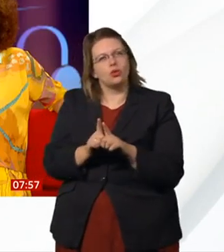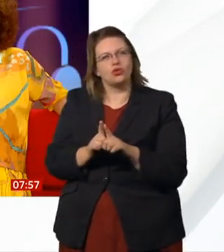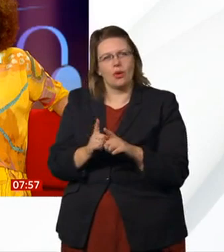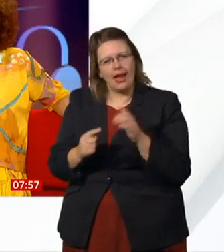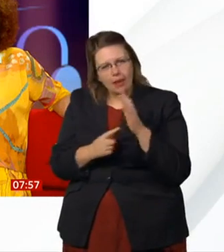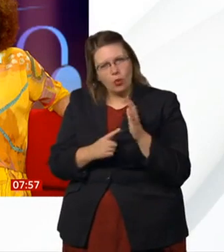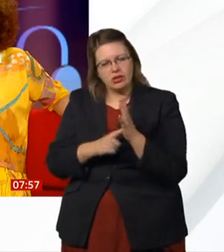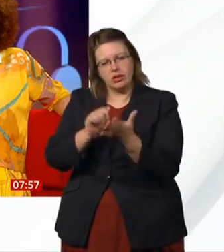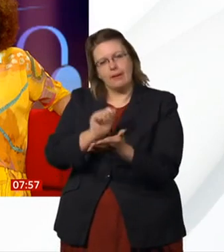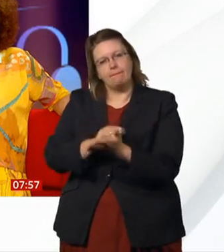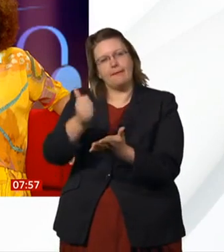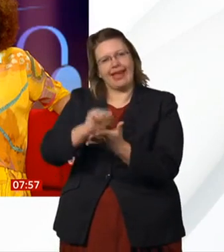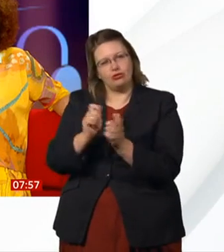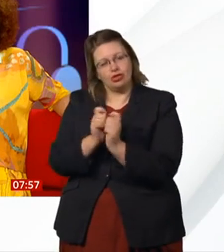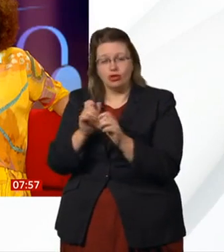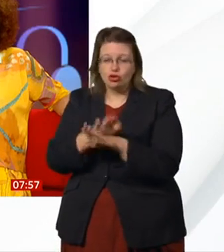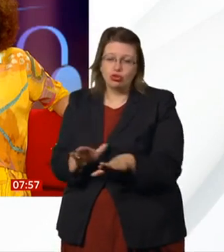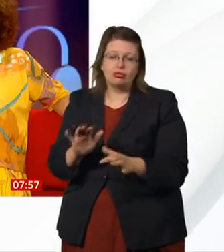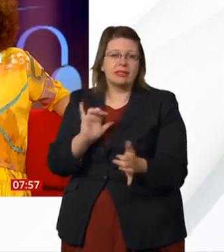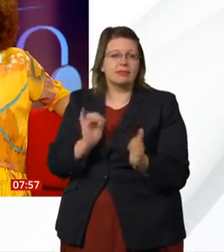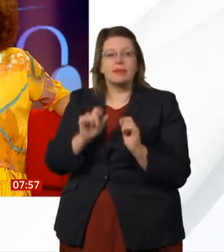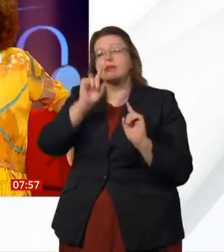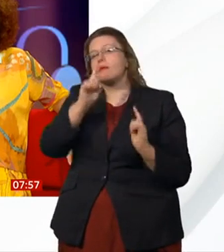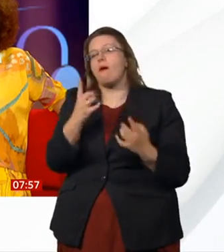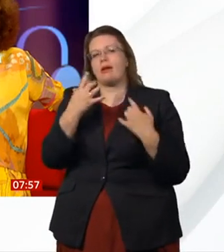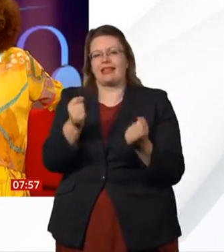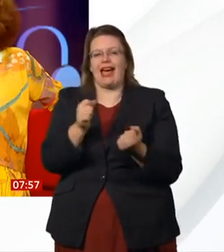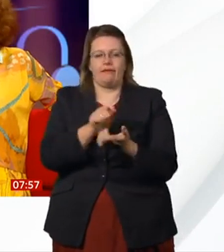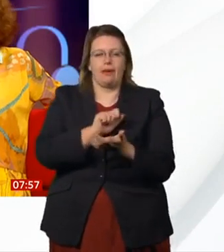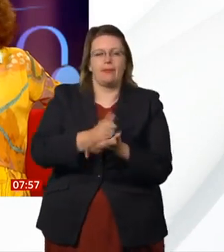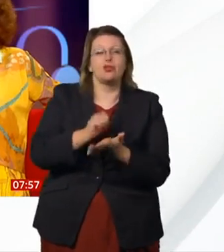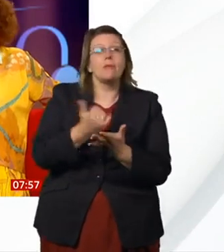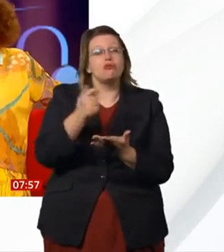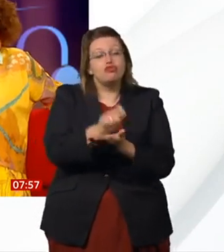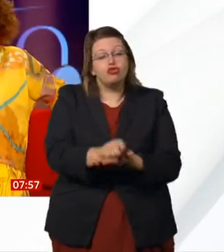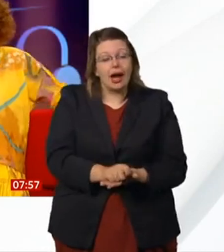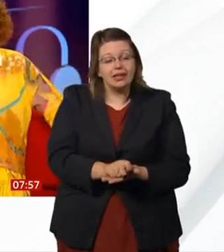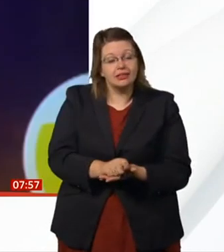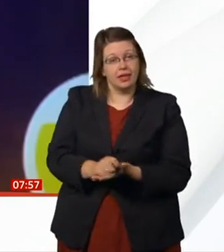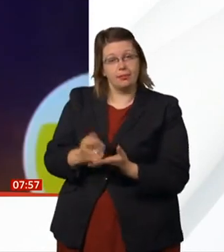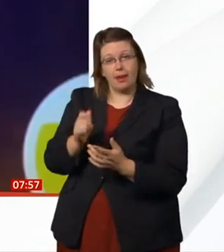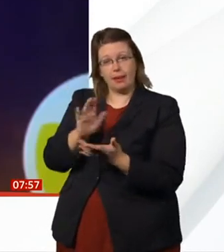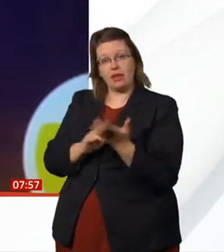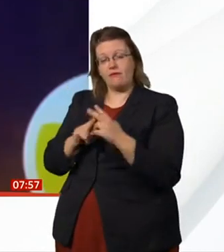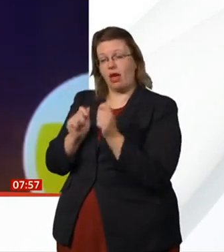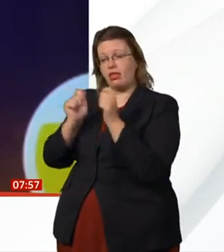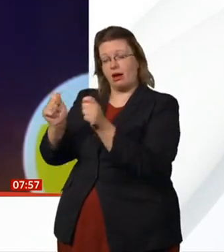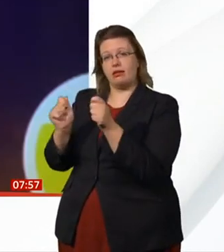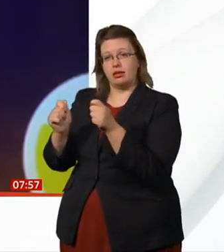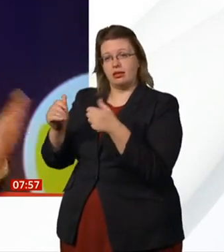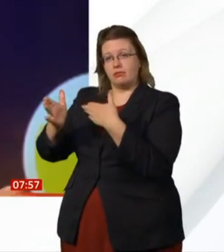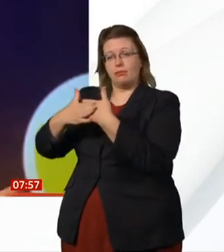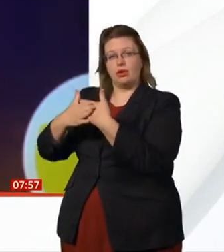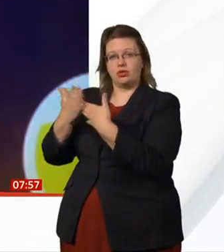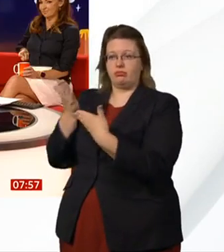is so important, and kids can't always be published, but they can have their story written, stuck on the fridge, or read aloud, or sent to... Or